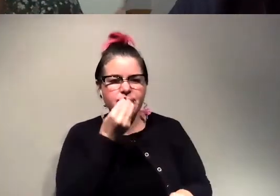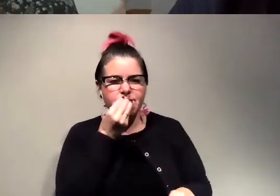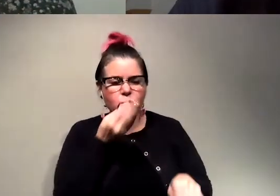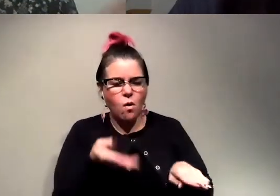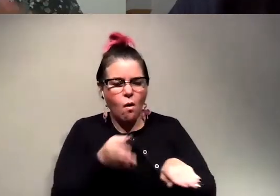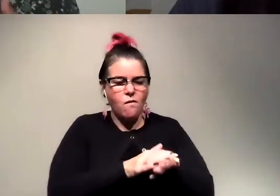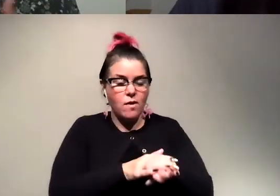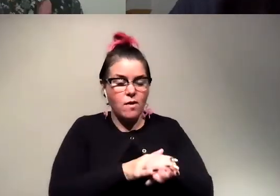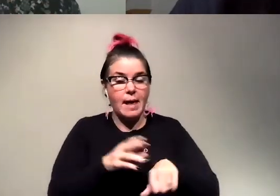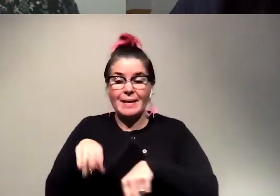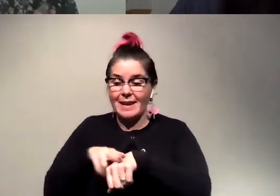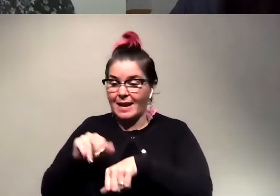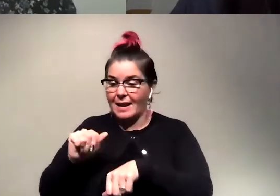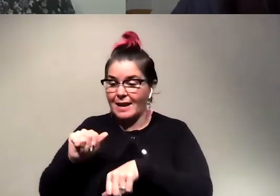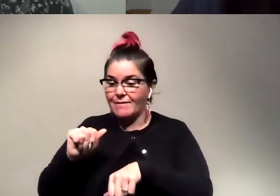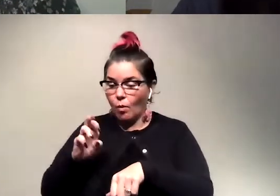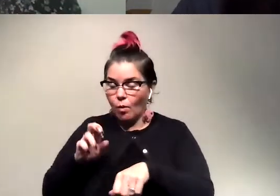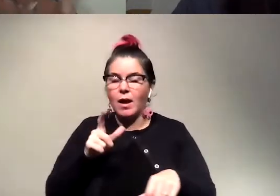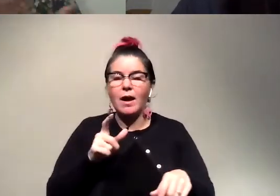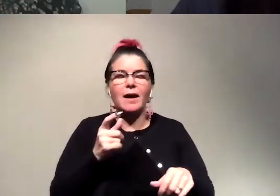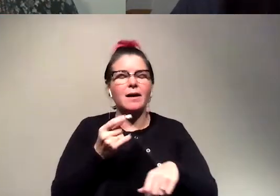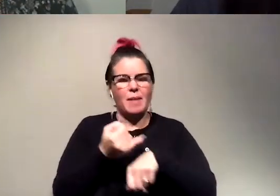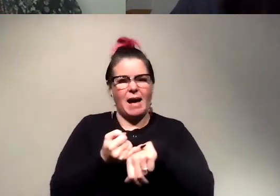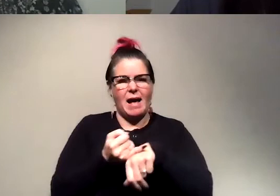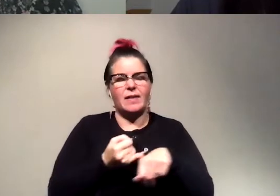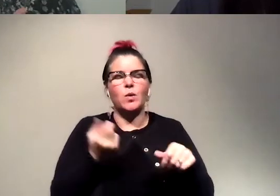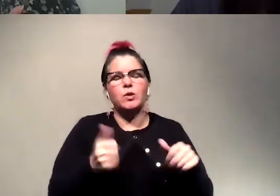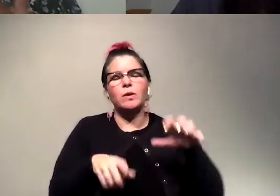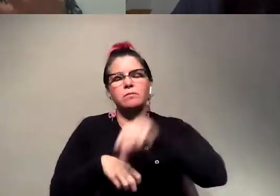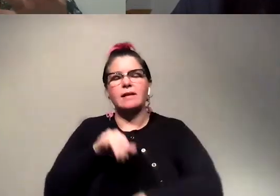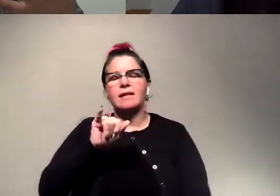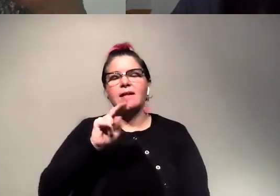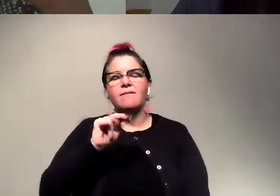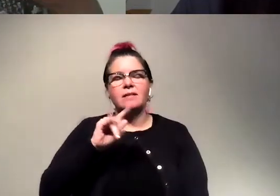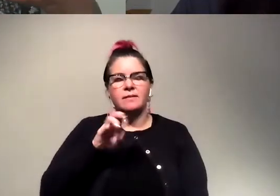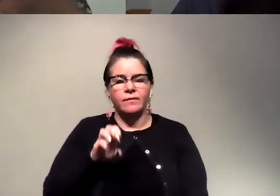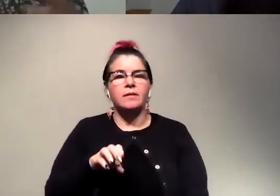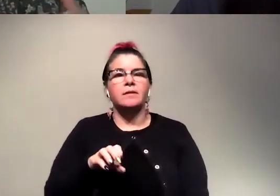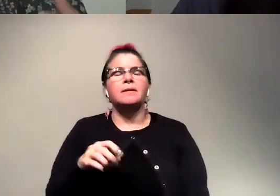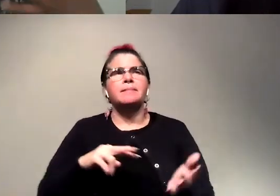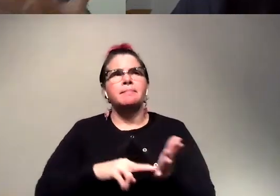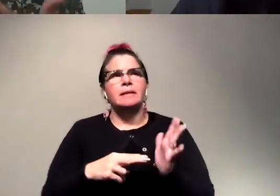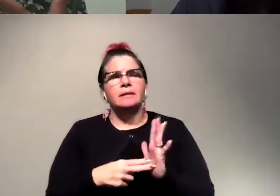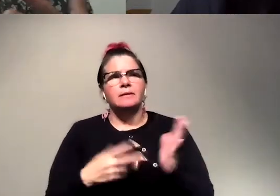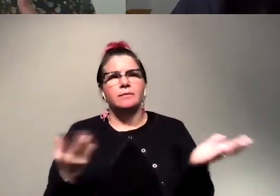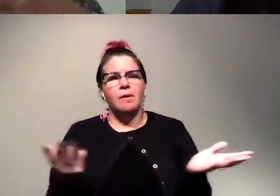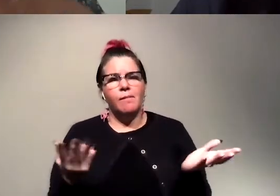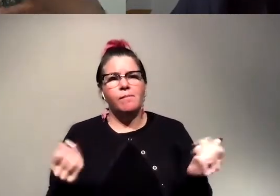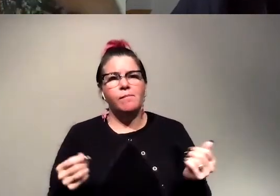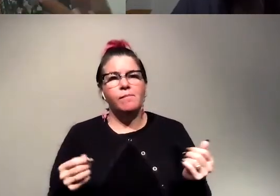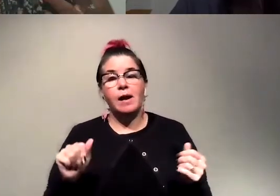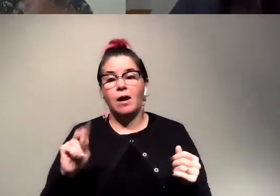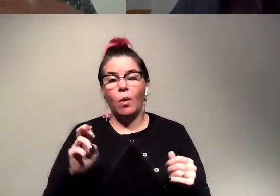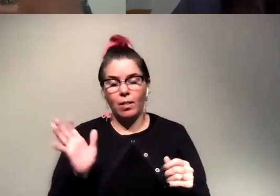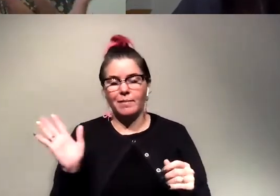native anole and the invasive anole on my island. So what that is that because the anole back home